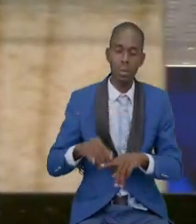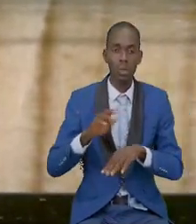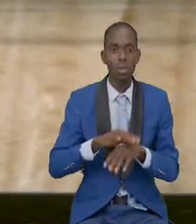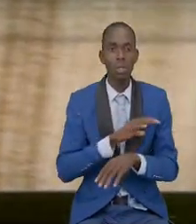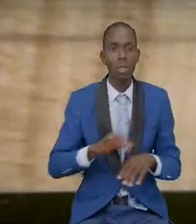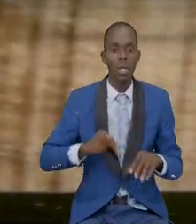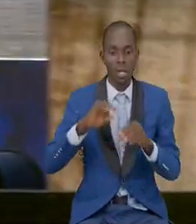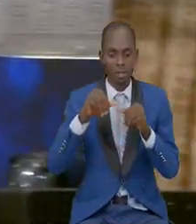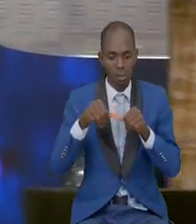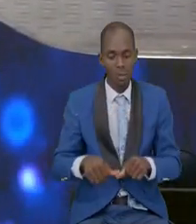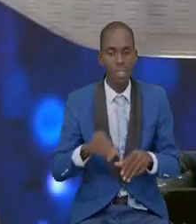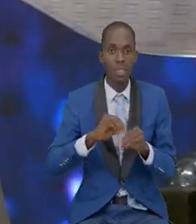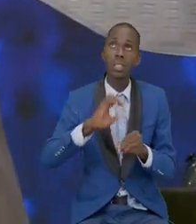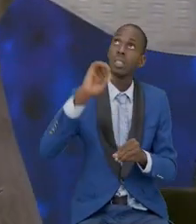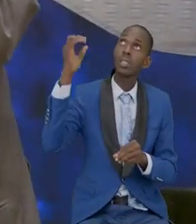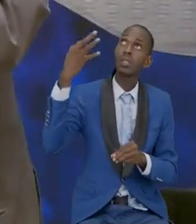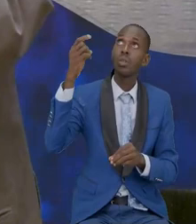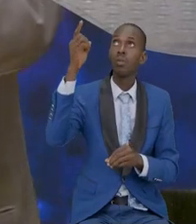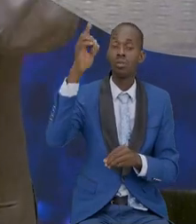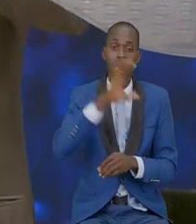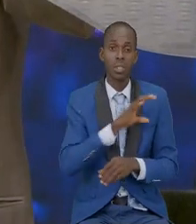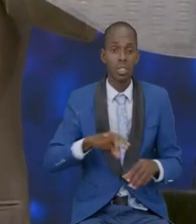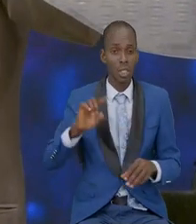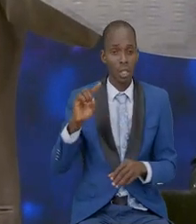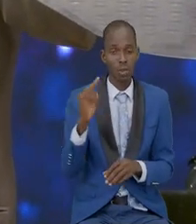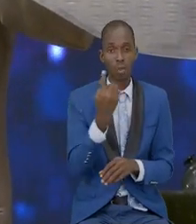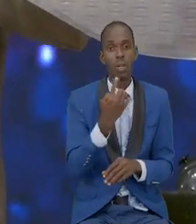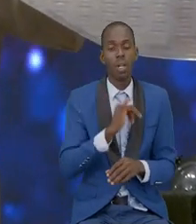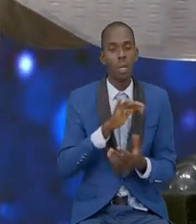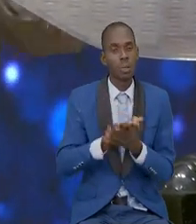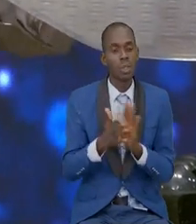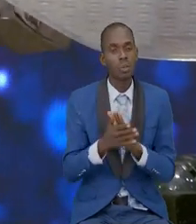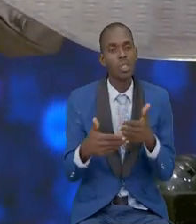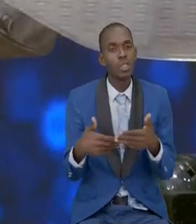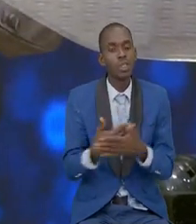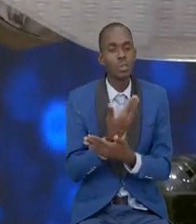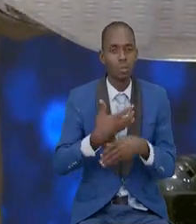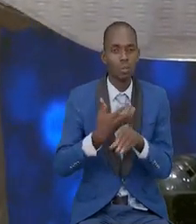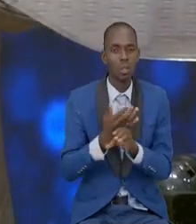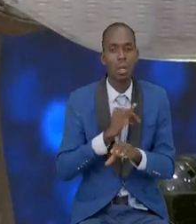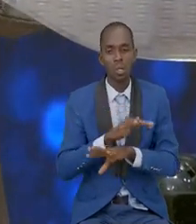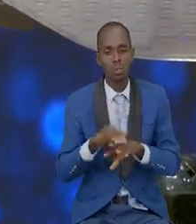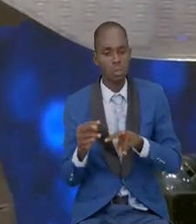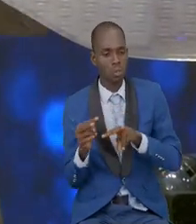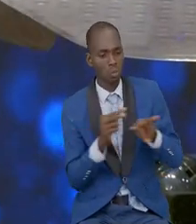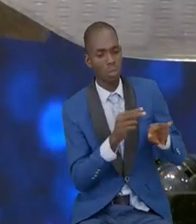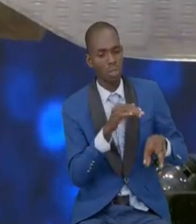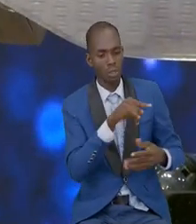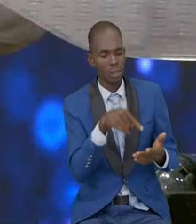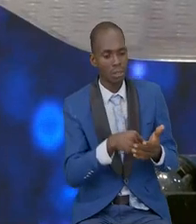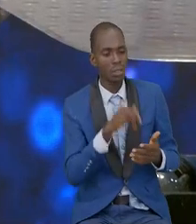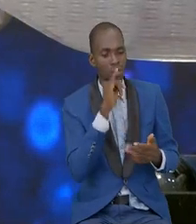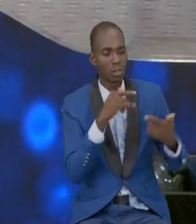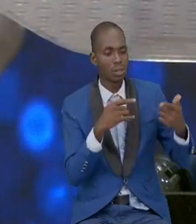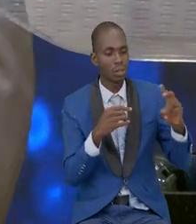of Christ alone. Be as I am. I become a new creature. I don't look at this as Gentile and this as